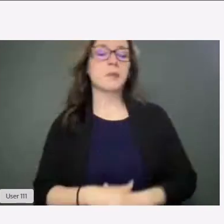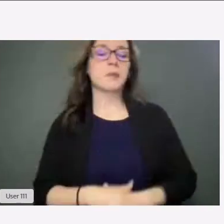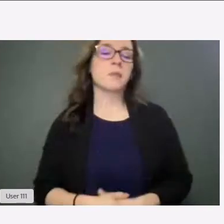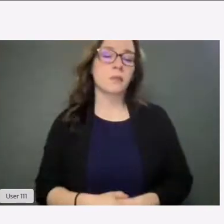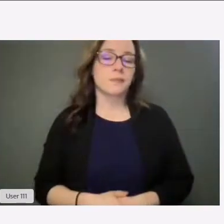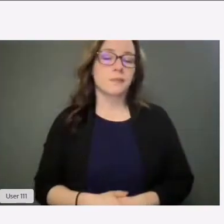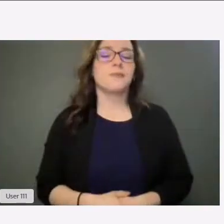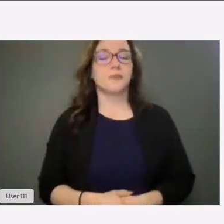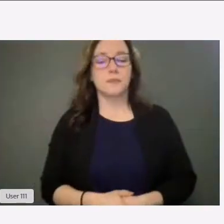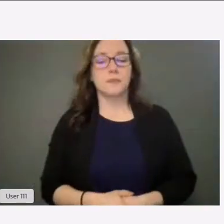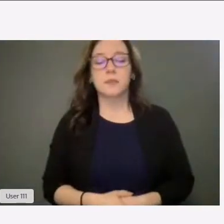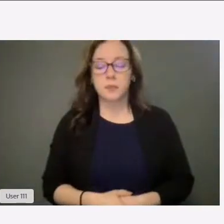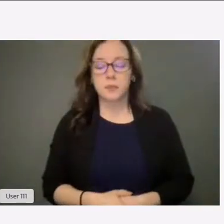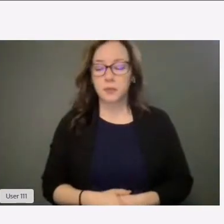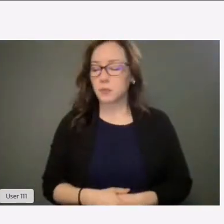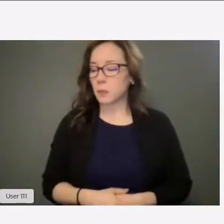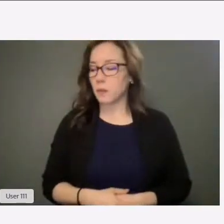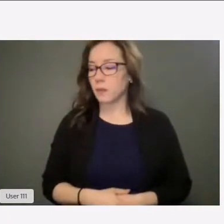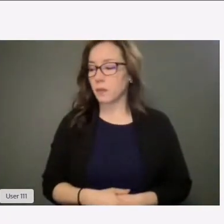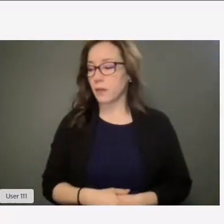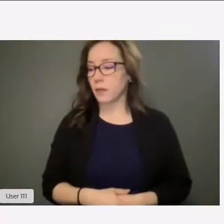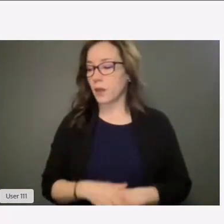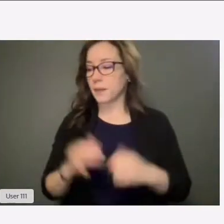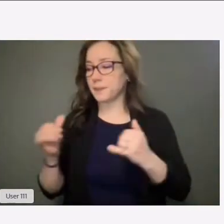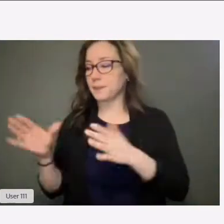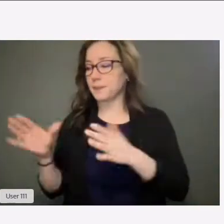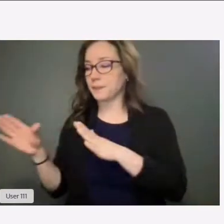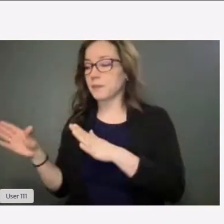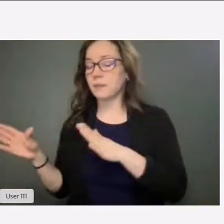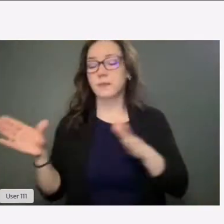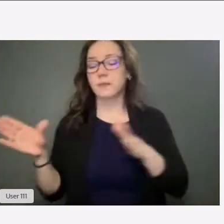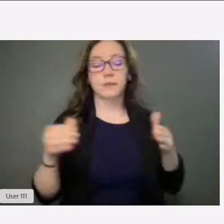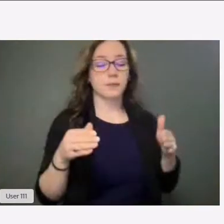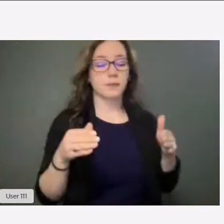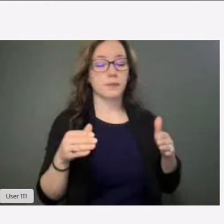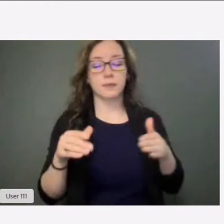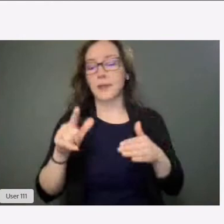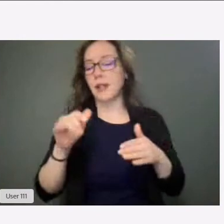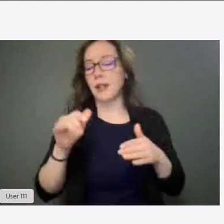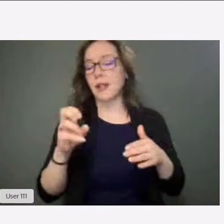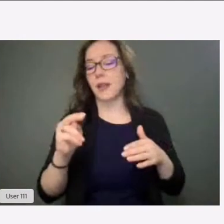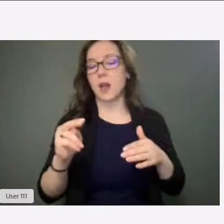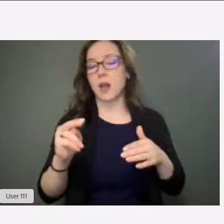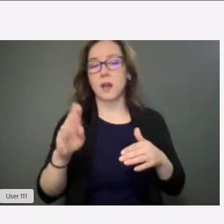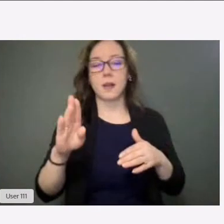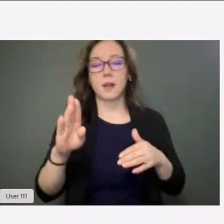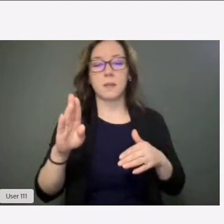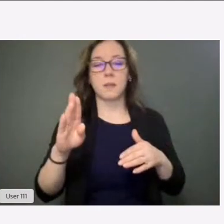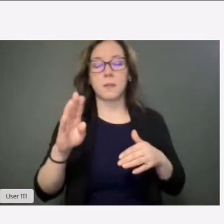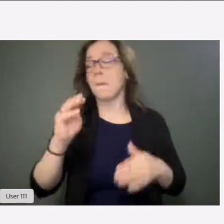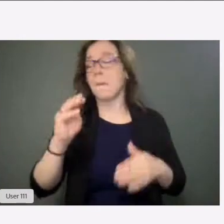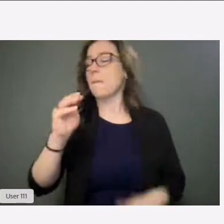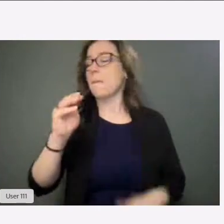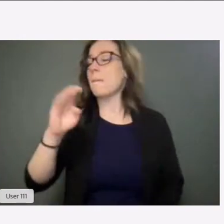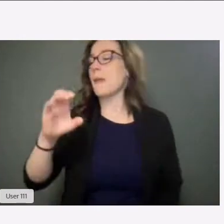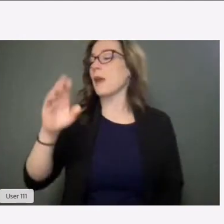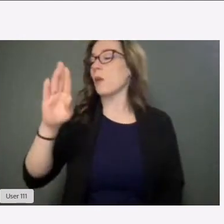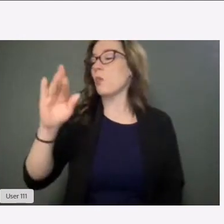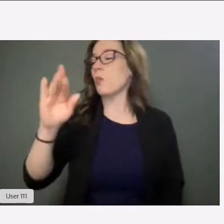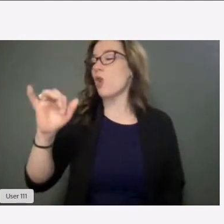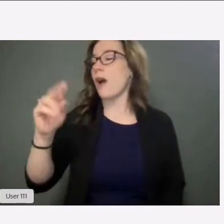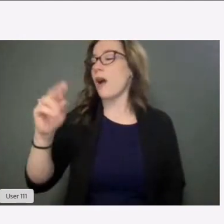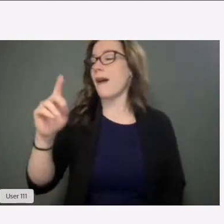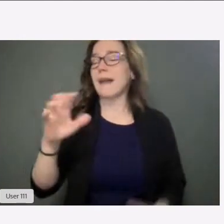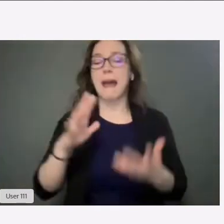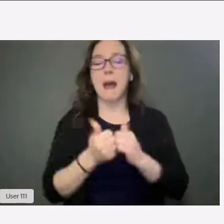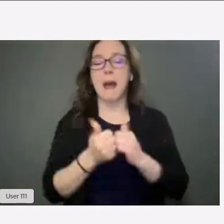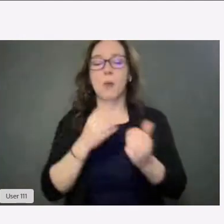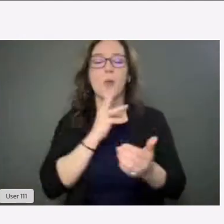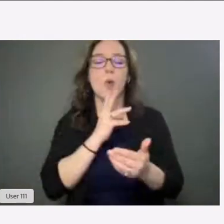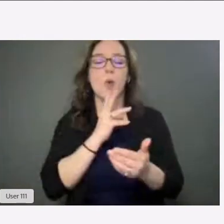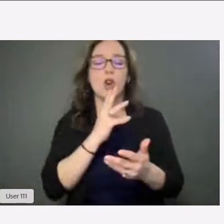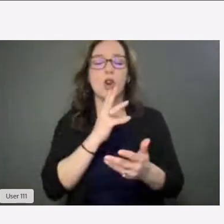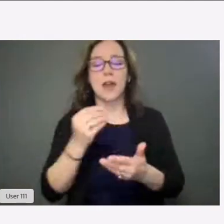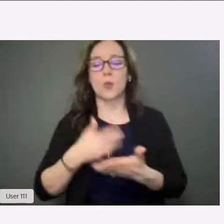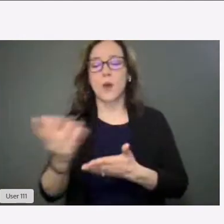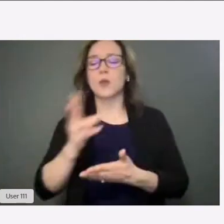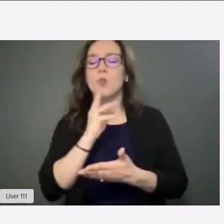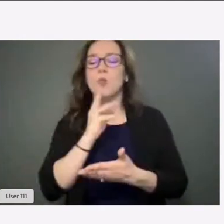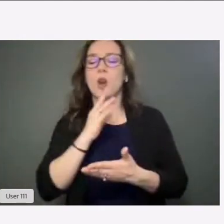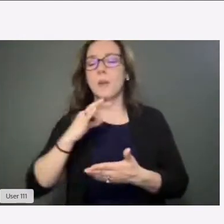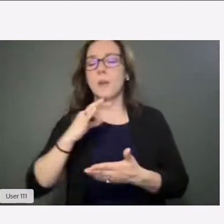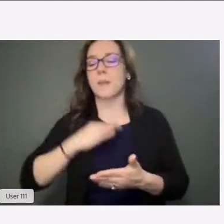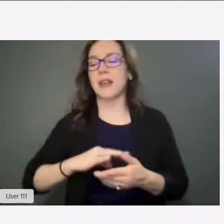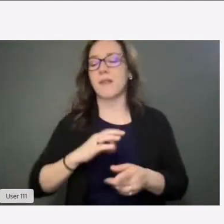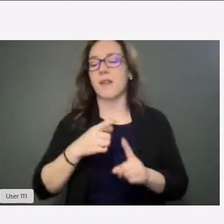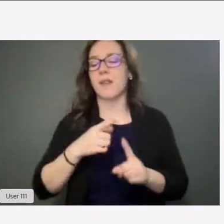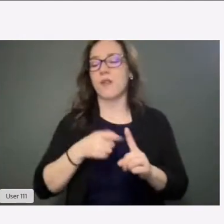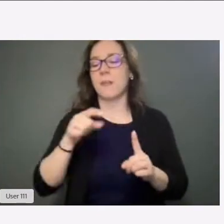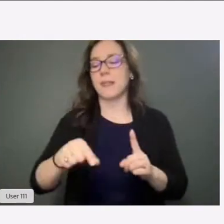you, ma'am. Pivoting back to Leon McBride, how would the water and wastewater municipality benefit from this kind of